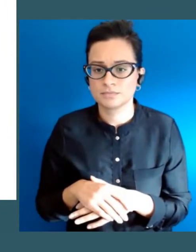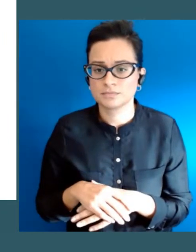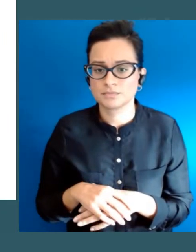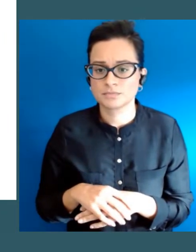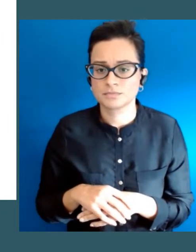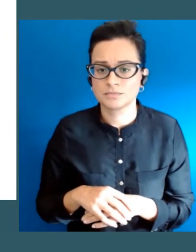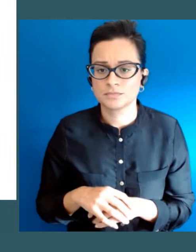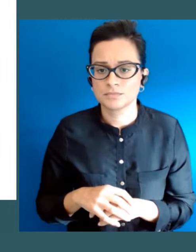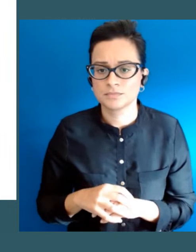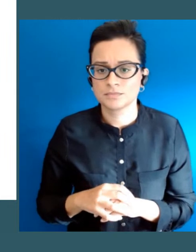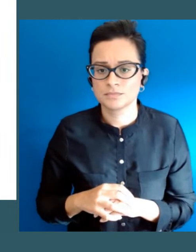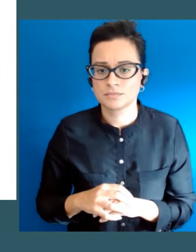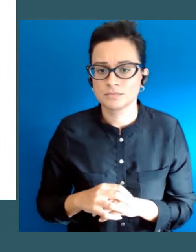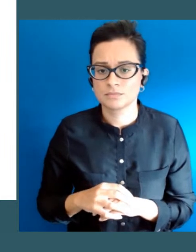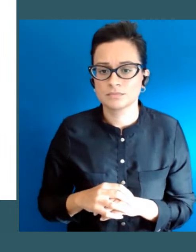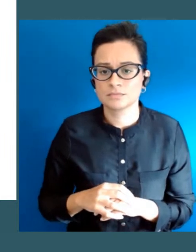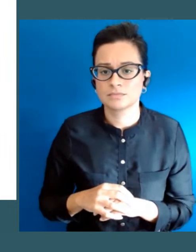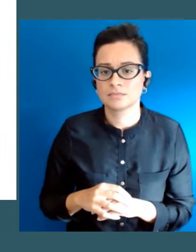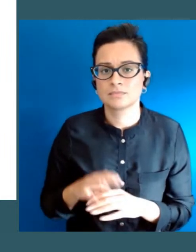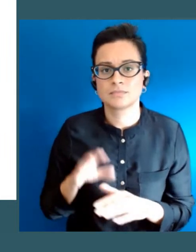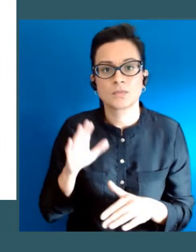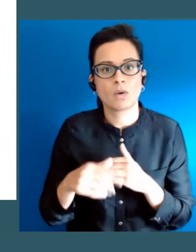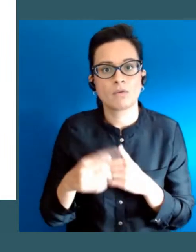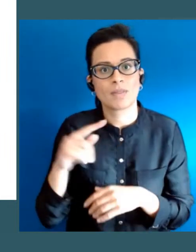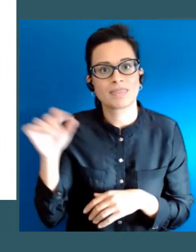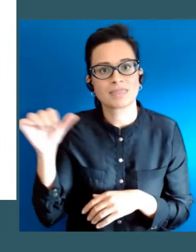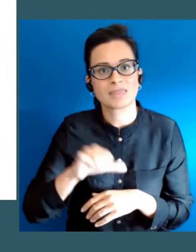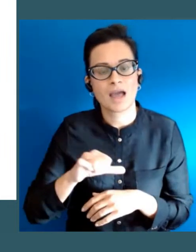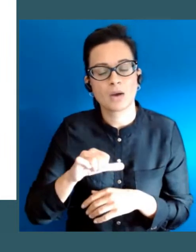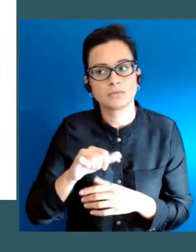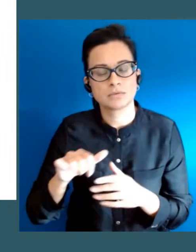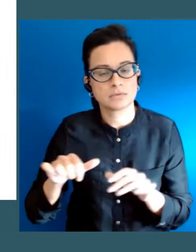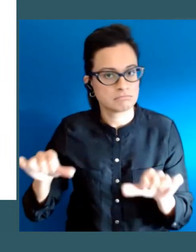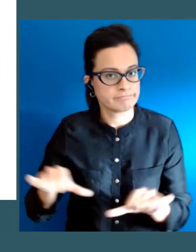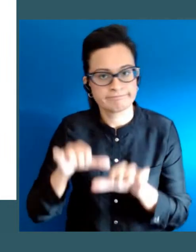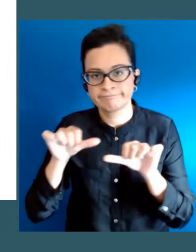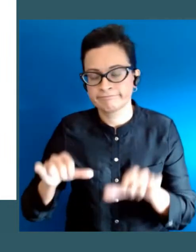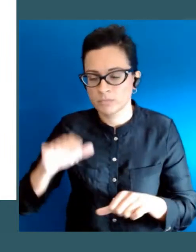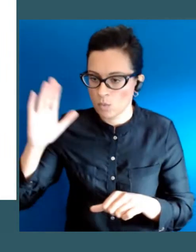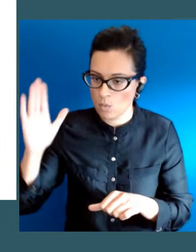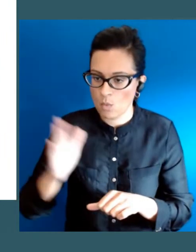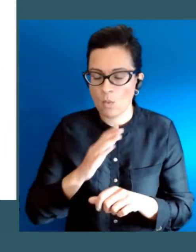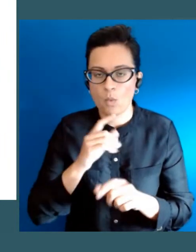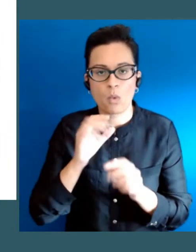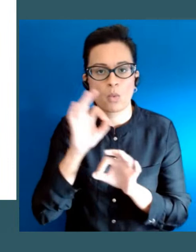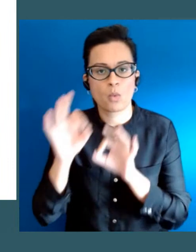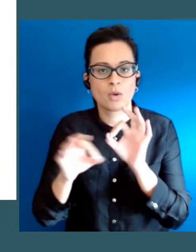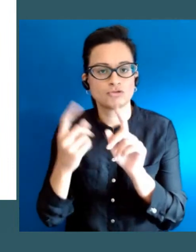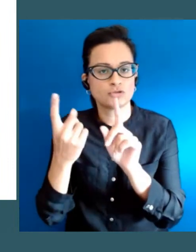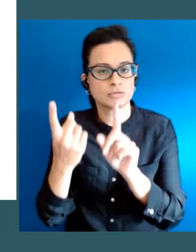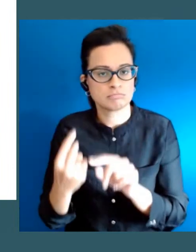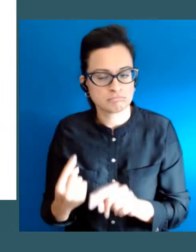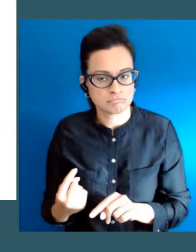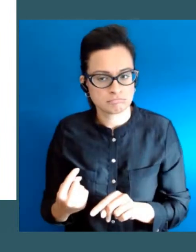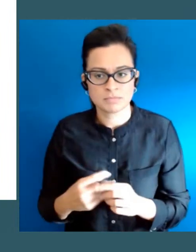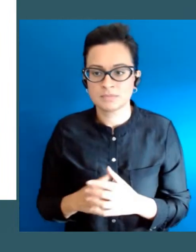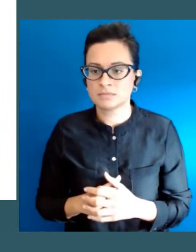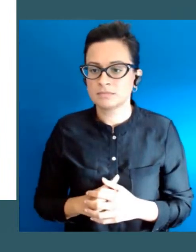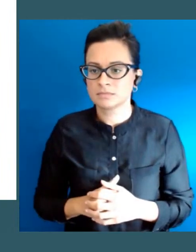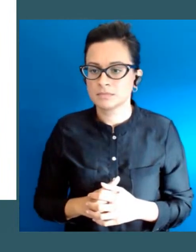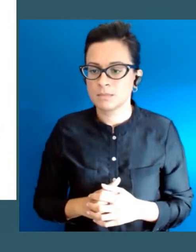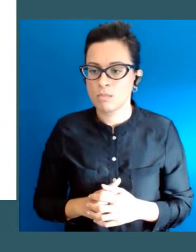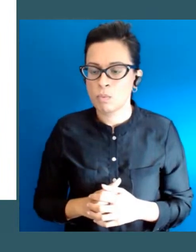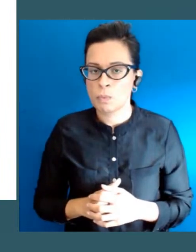over 1,000 of those respondents that completed all those questions. And so we know that their peanut allergy